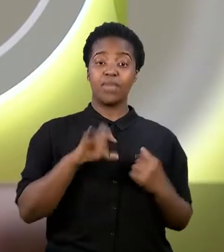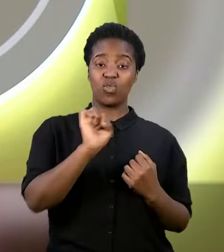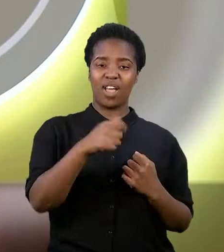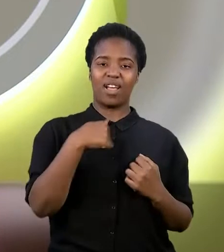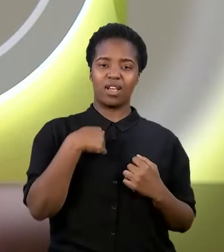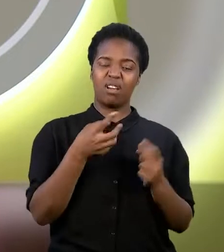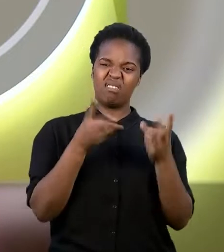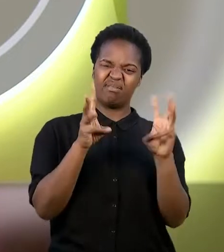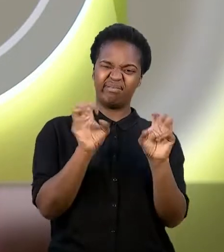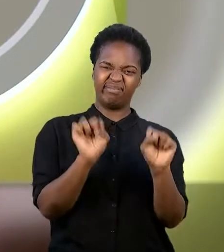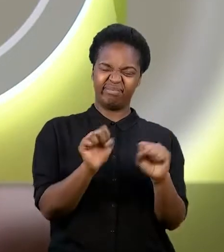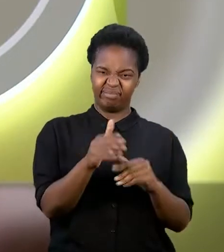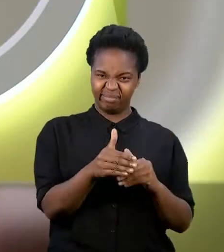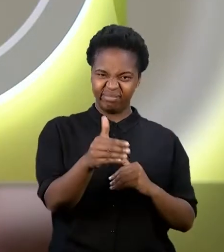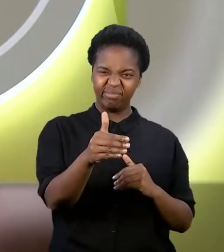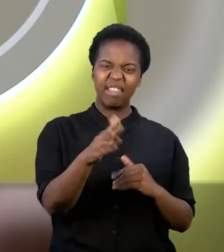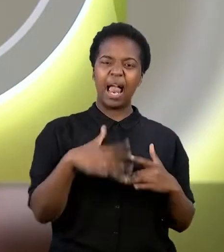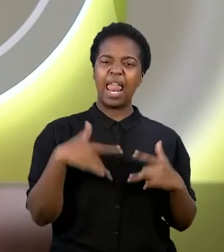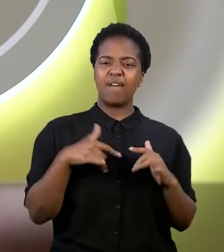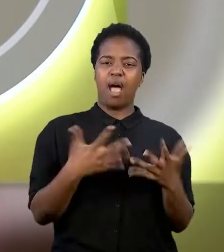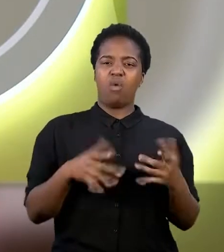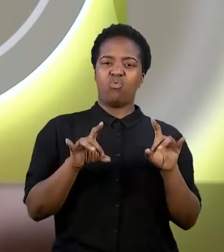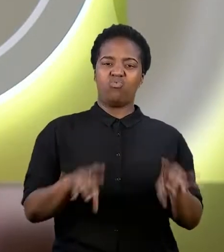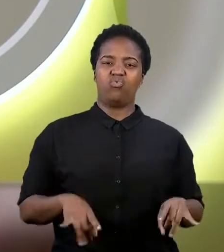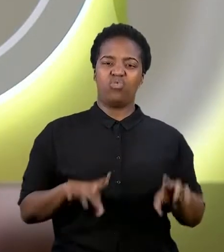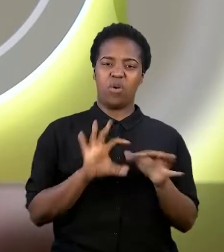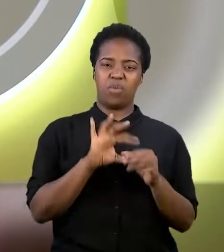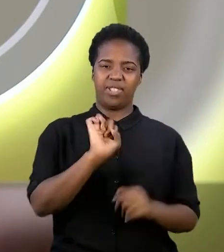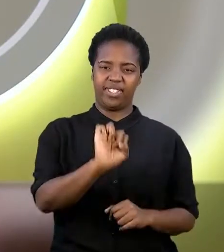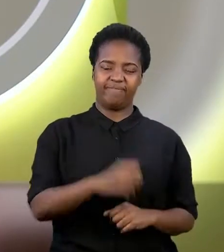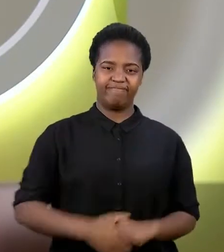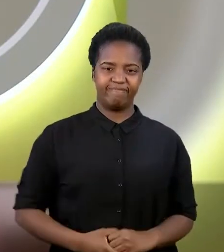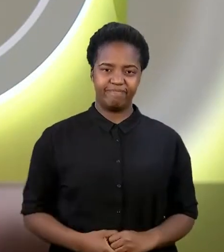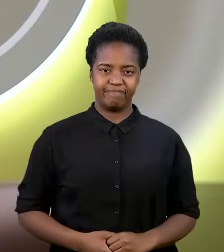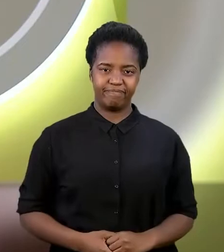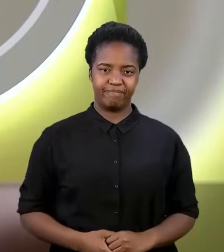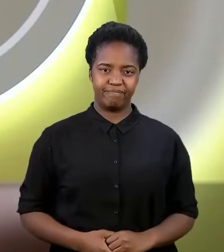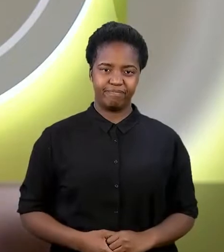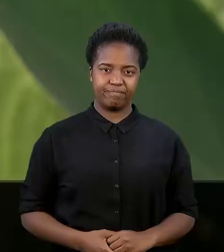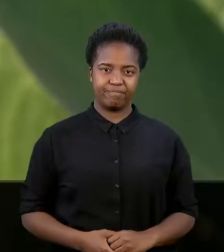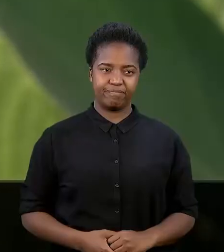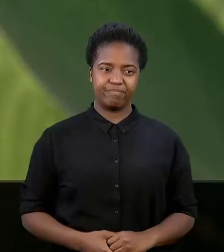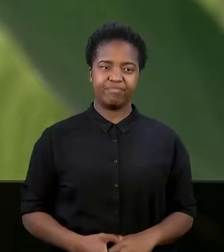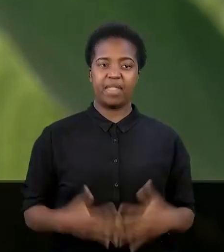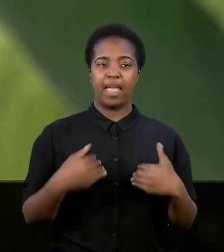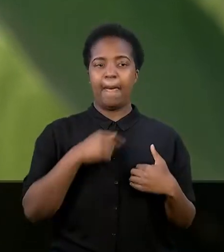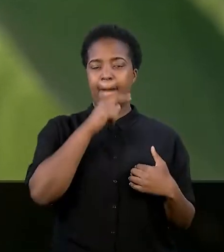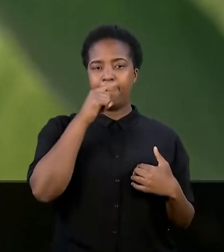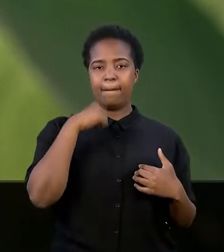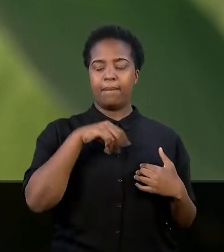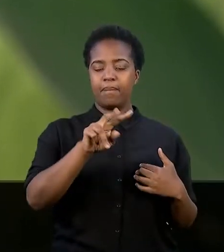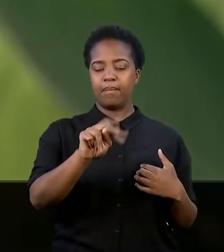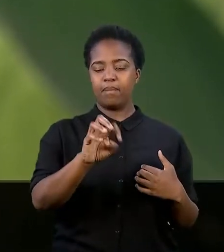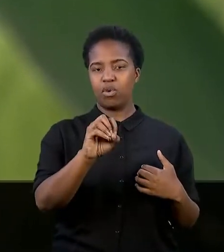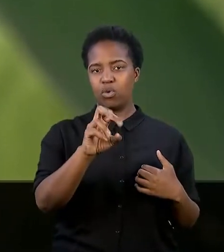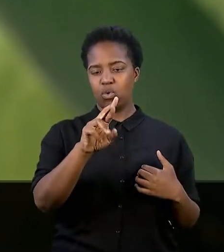haholo ka boikwetliso le dijo tse matlafatsang, ha re etele Nora a le ka tlung ya hae kwana, ha re shebe. Vito